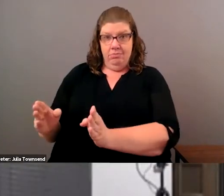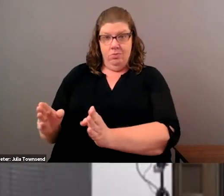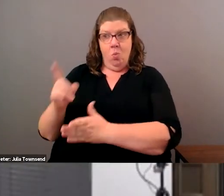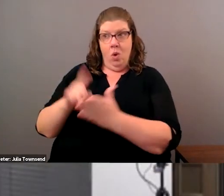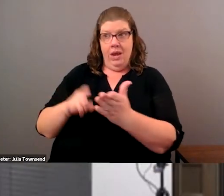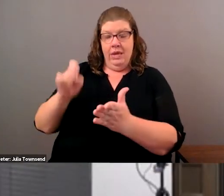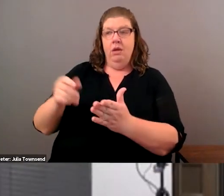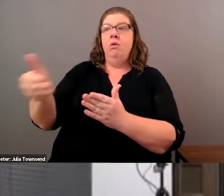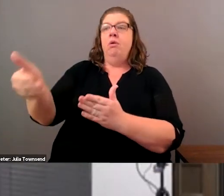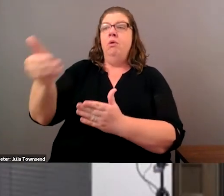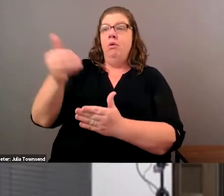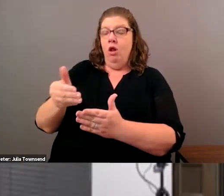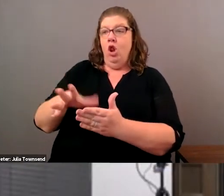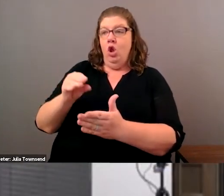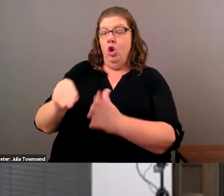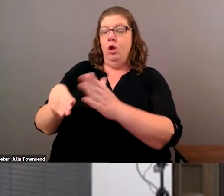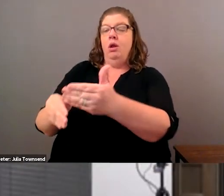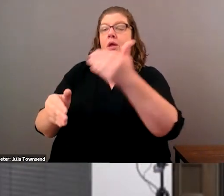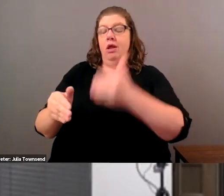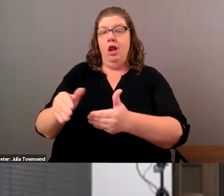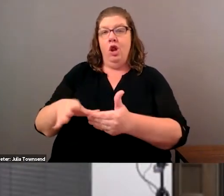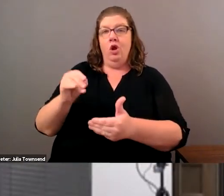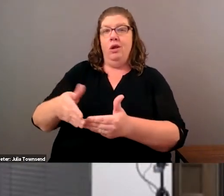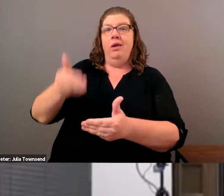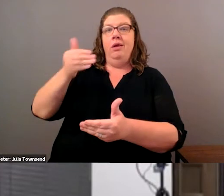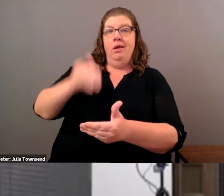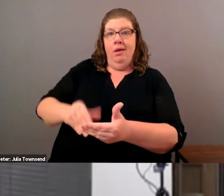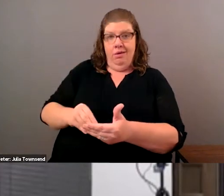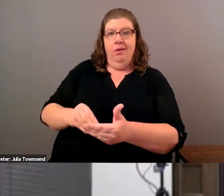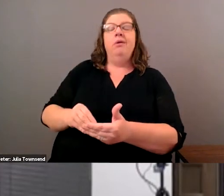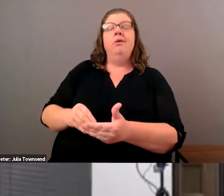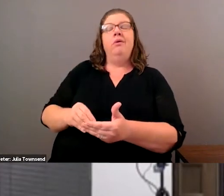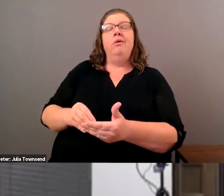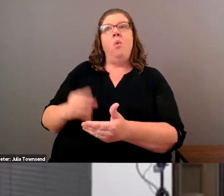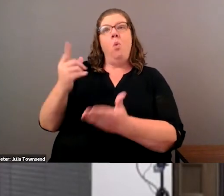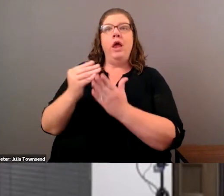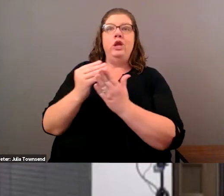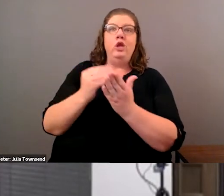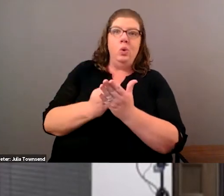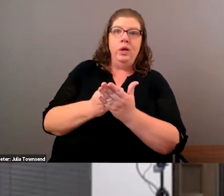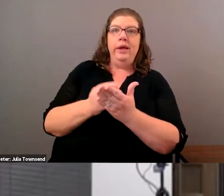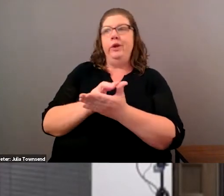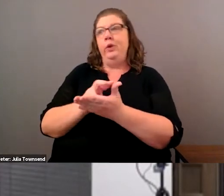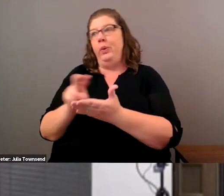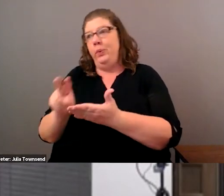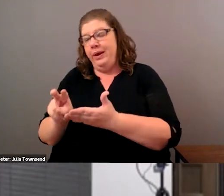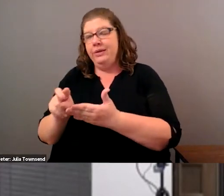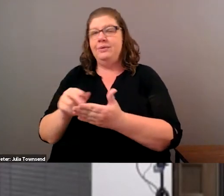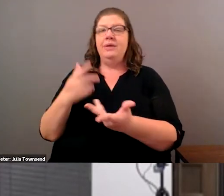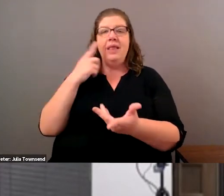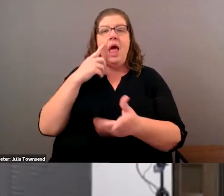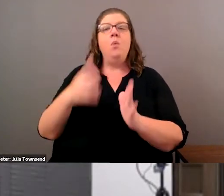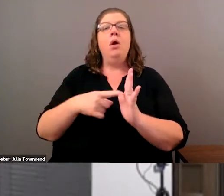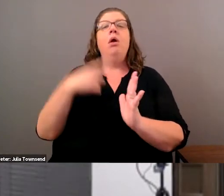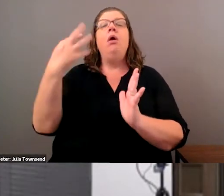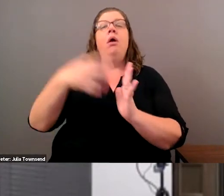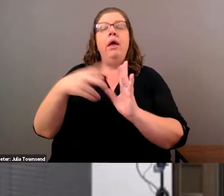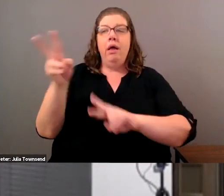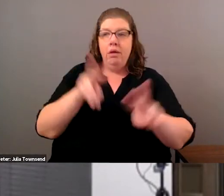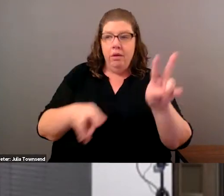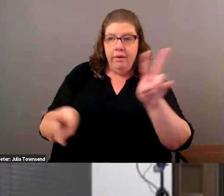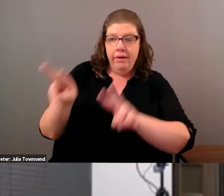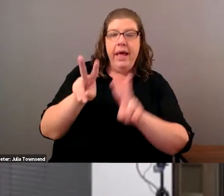learn per unit of learning or a couple weeks, and that's where the periodic assessments come in.